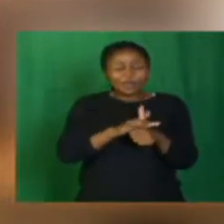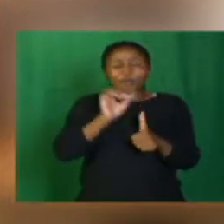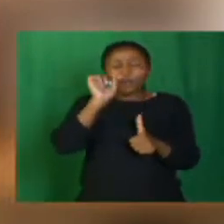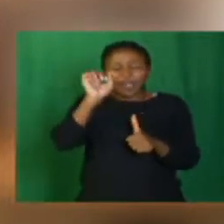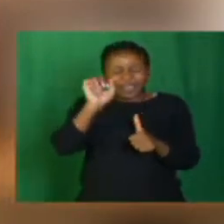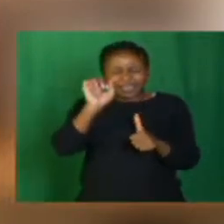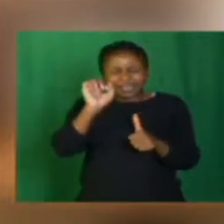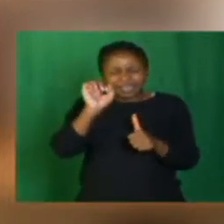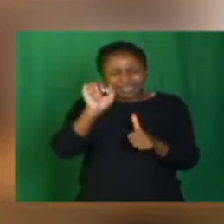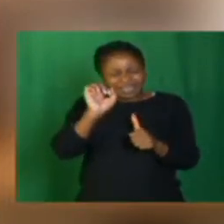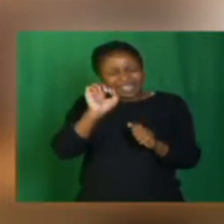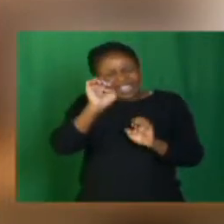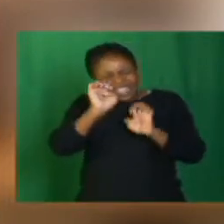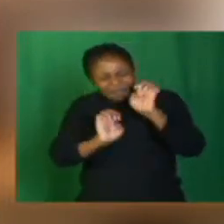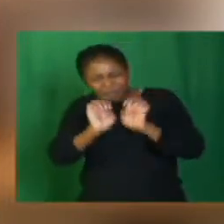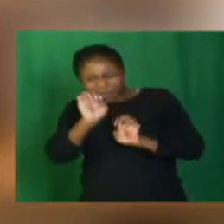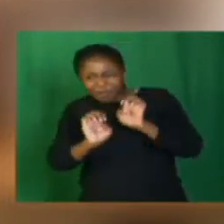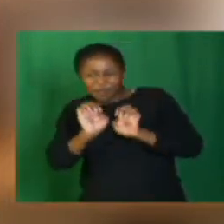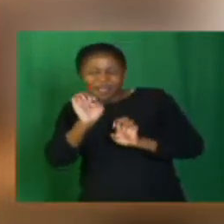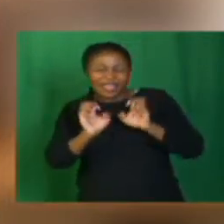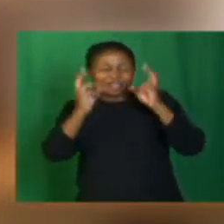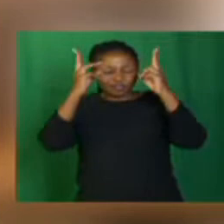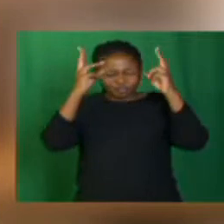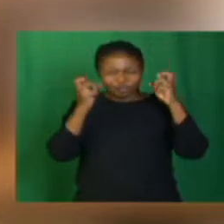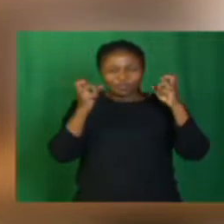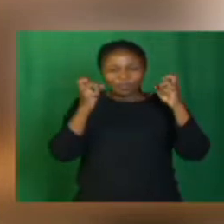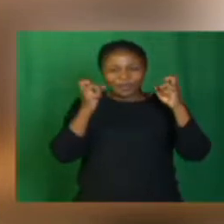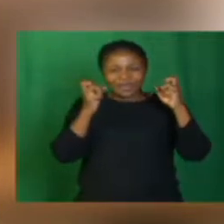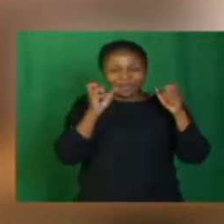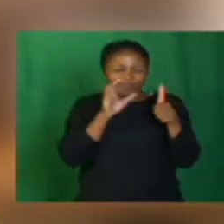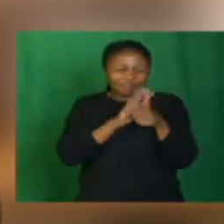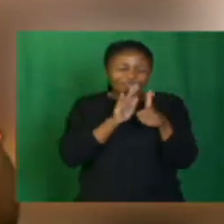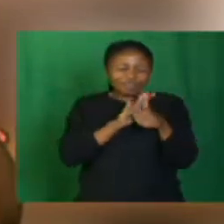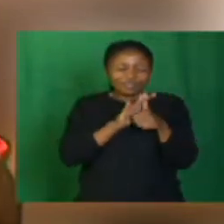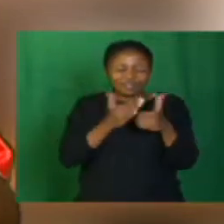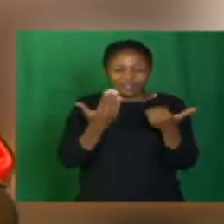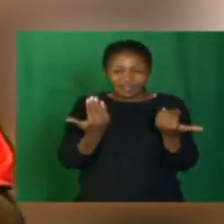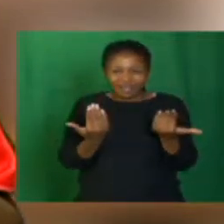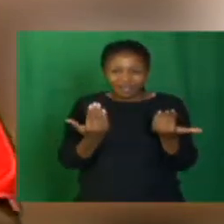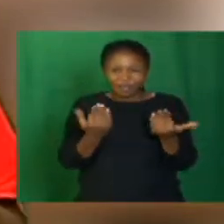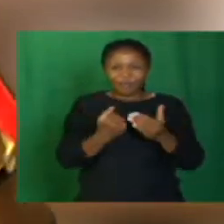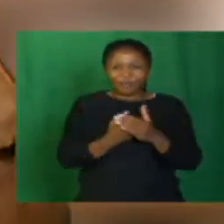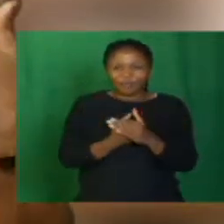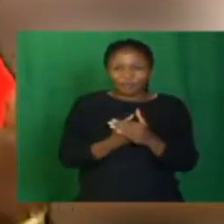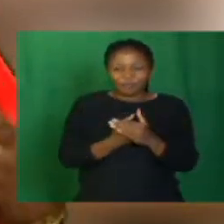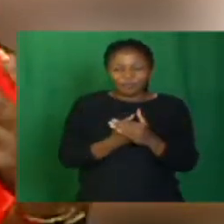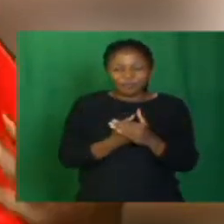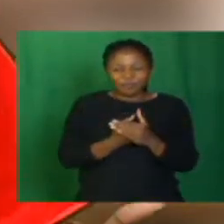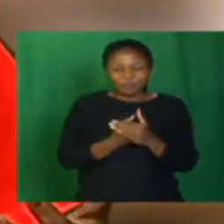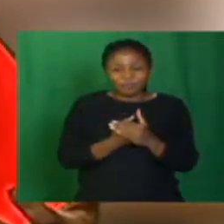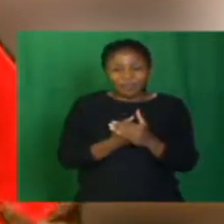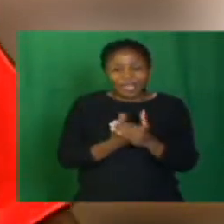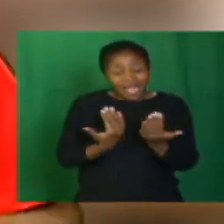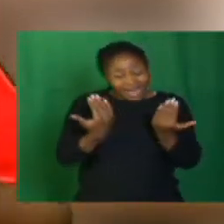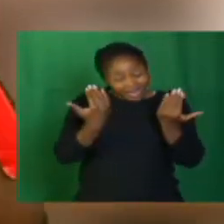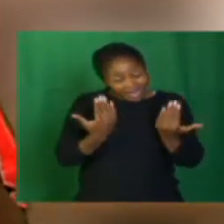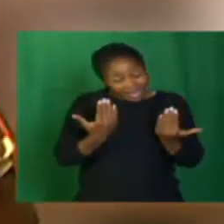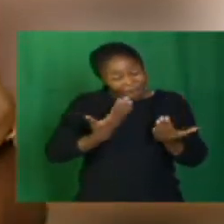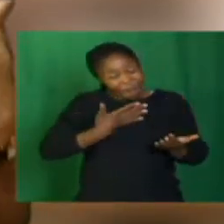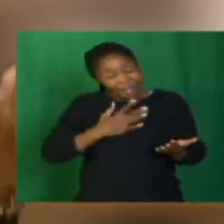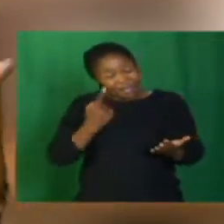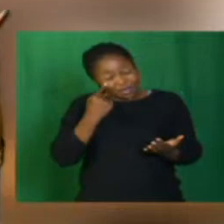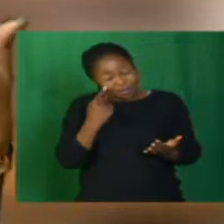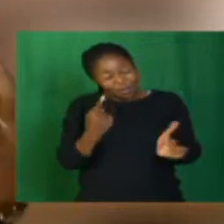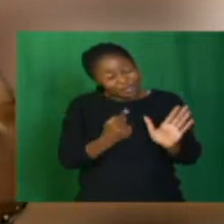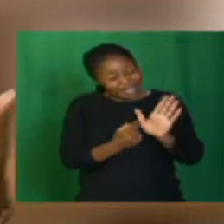evaluating the topic. So now, my dear learners, I want us to look at a demonstration so that